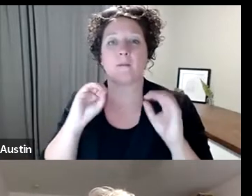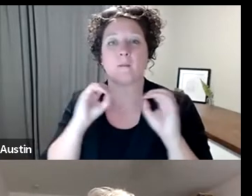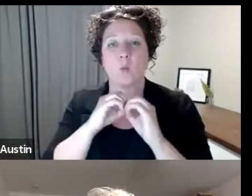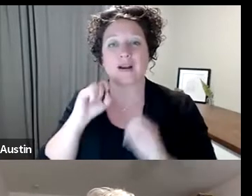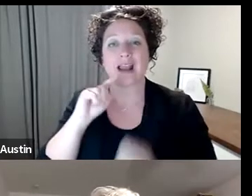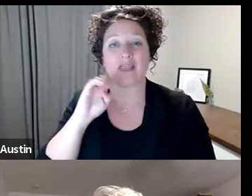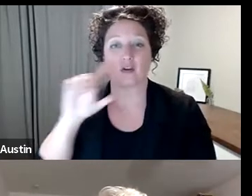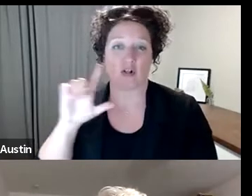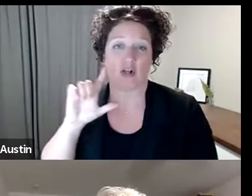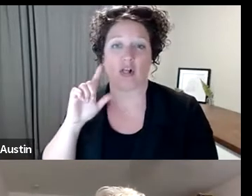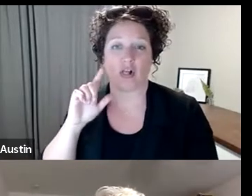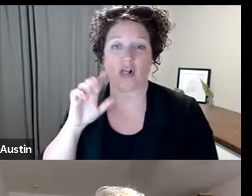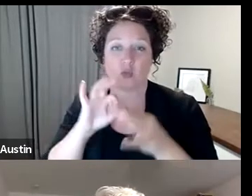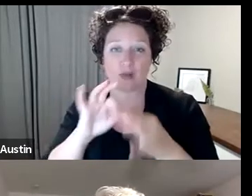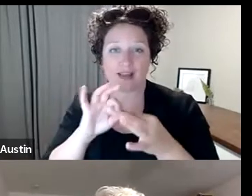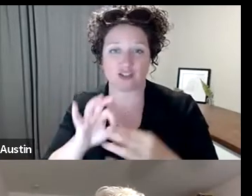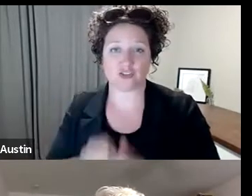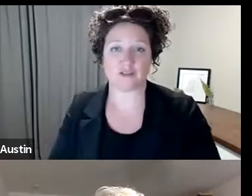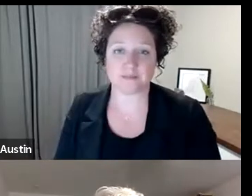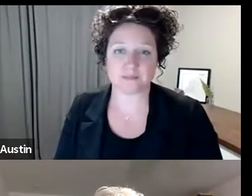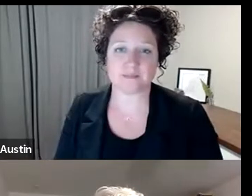relations.